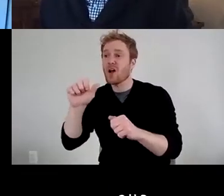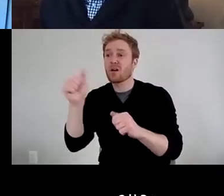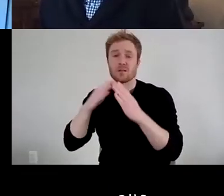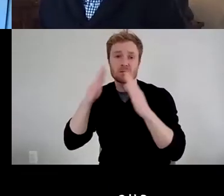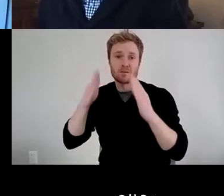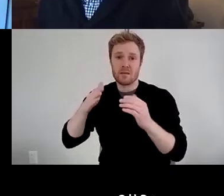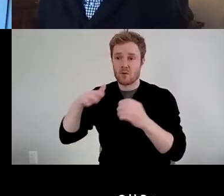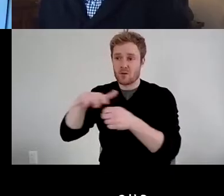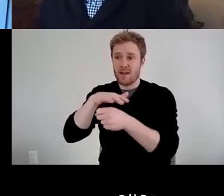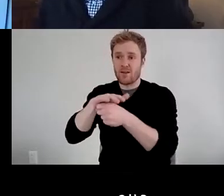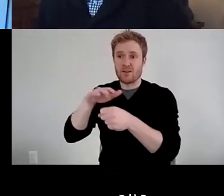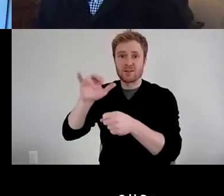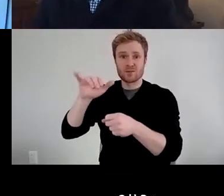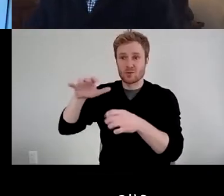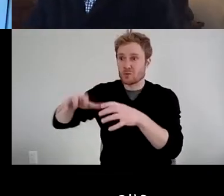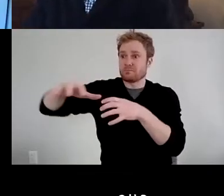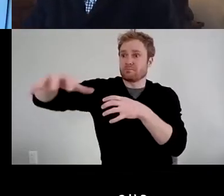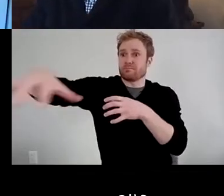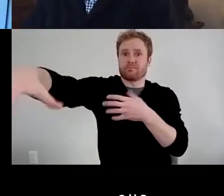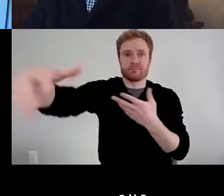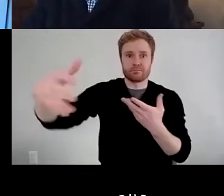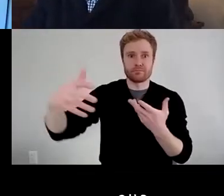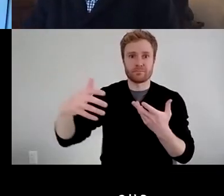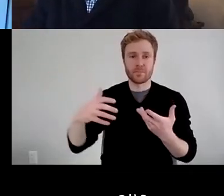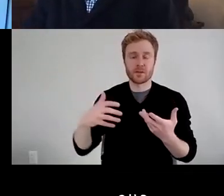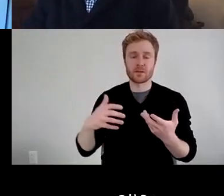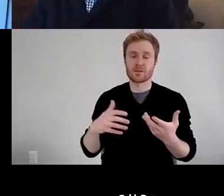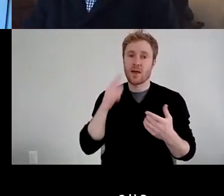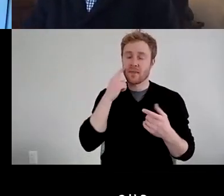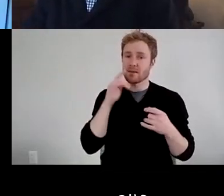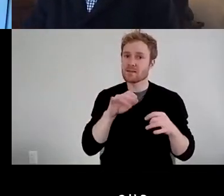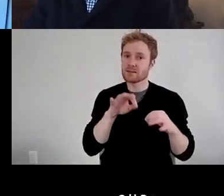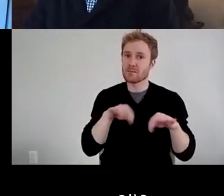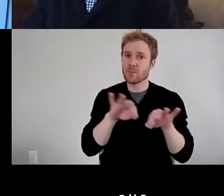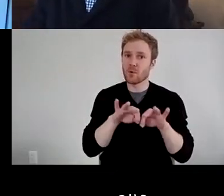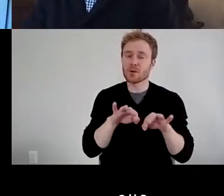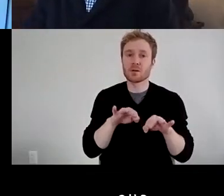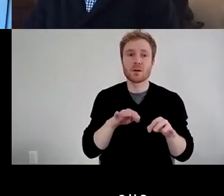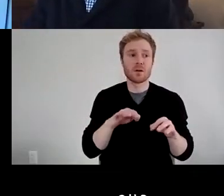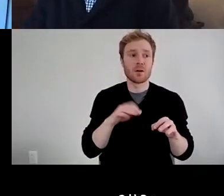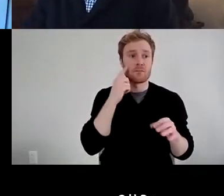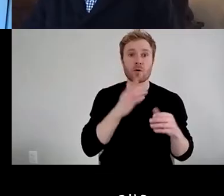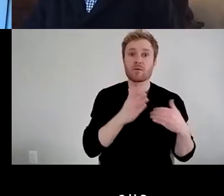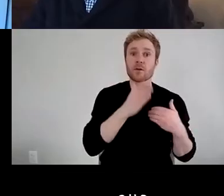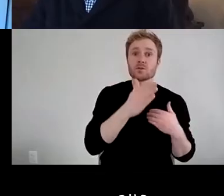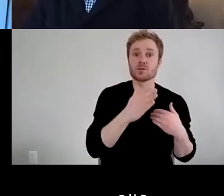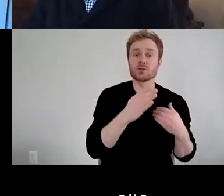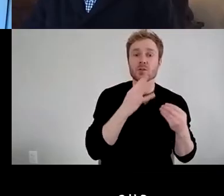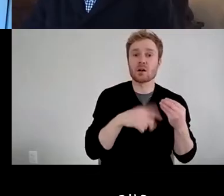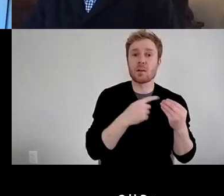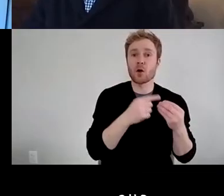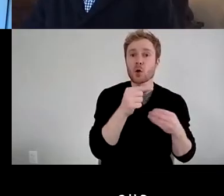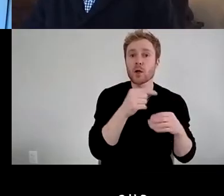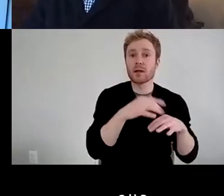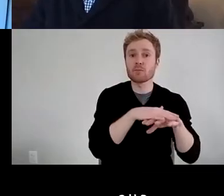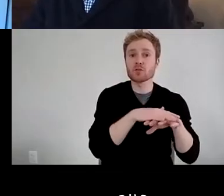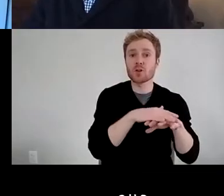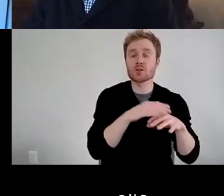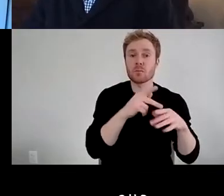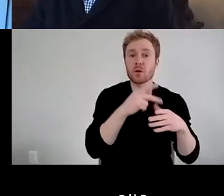residents around Whiteman Park, but this actually flows into 4 Mile Run. So you're actually solving a greater problem